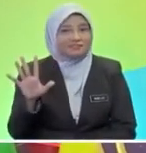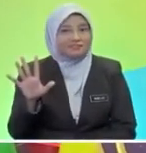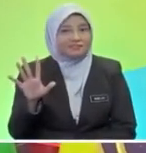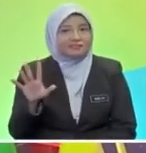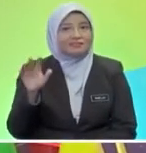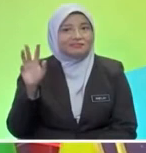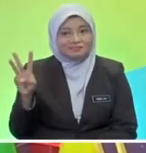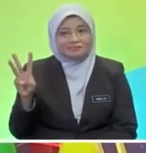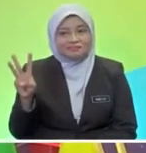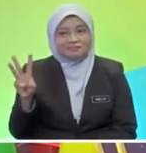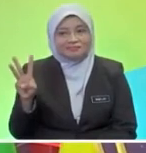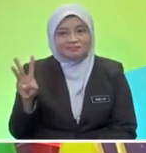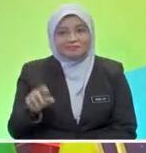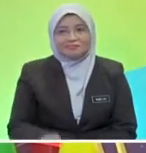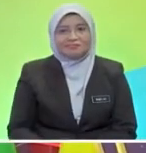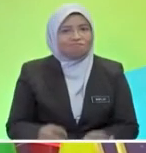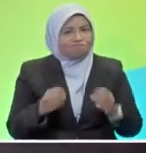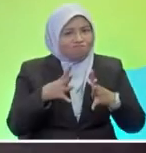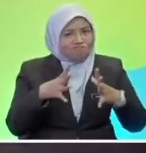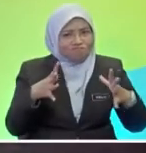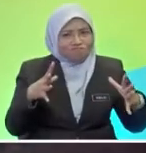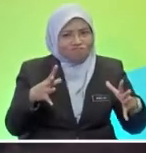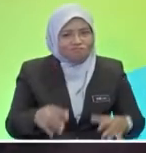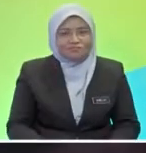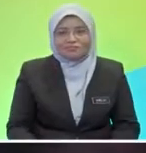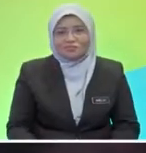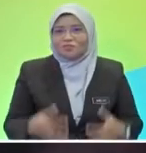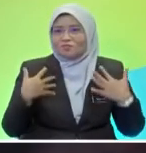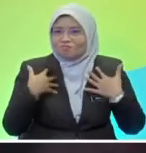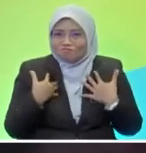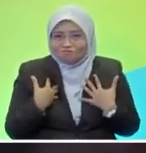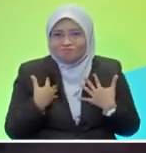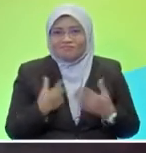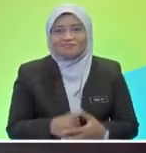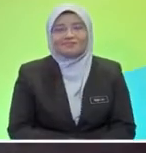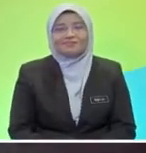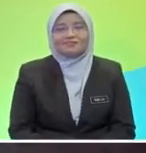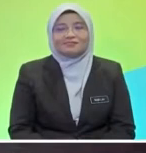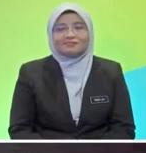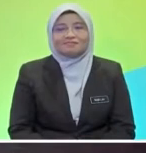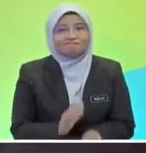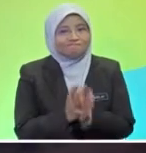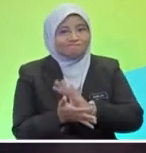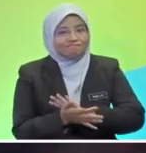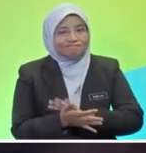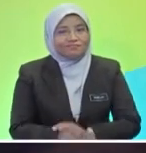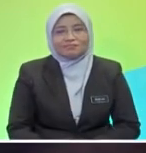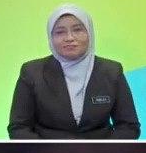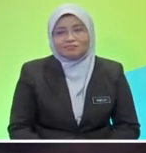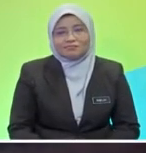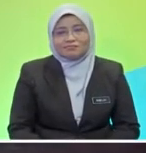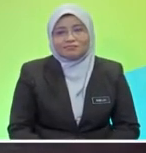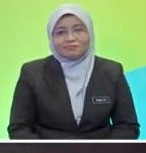1, 2, 3, 4, 5. Very good, Shafiqah. Wow, that was so tiring. Okay, so we have used our body